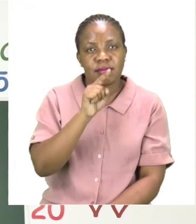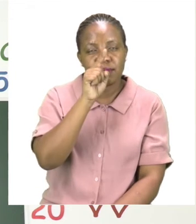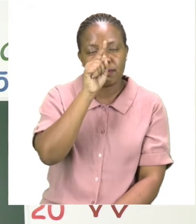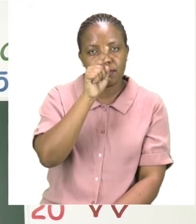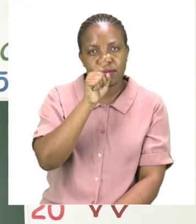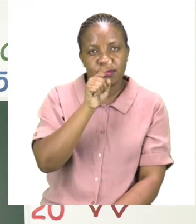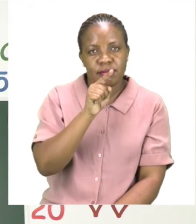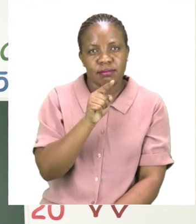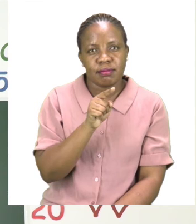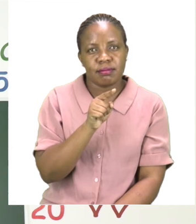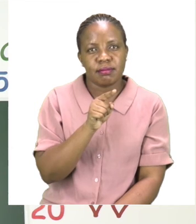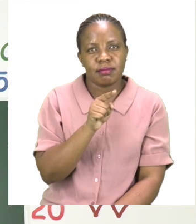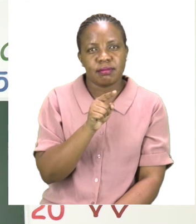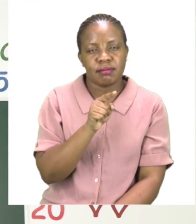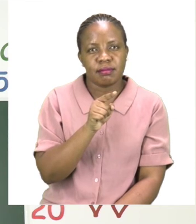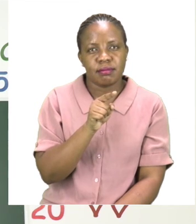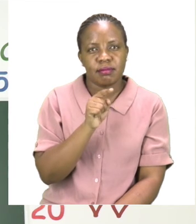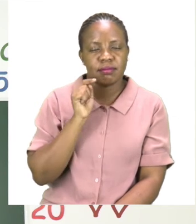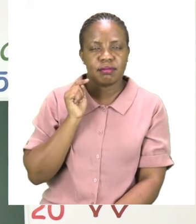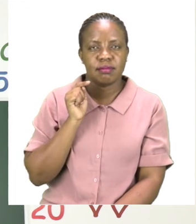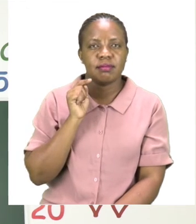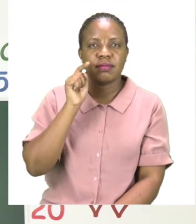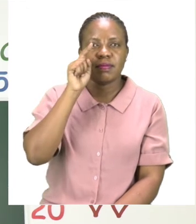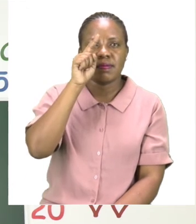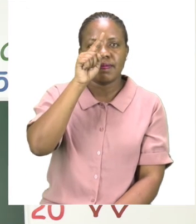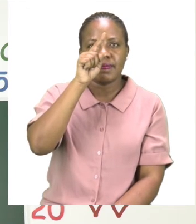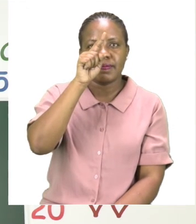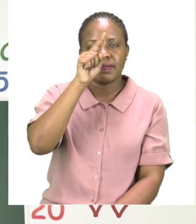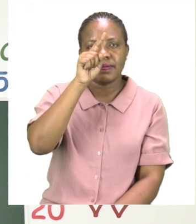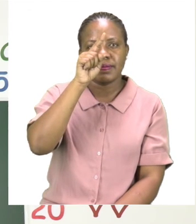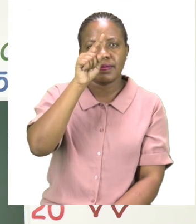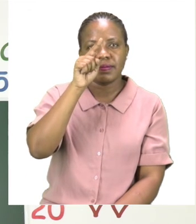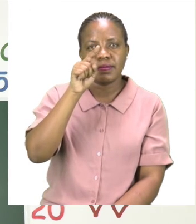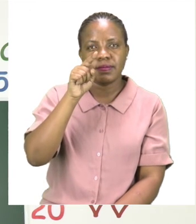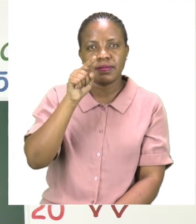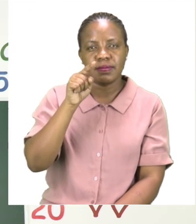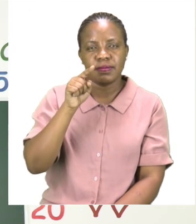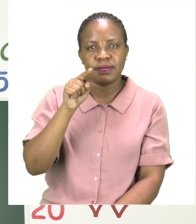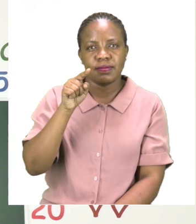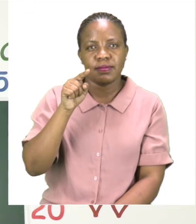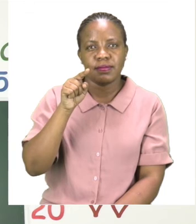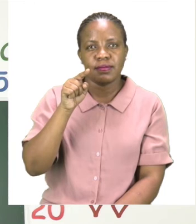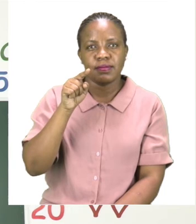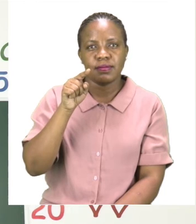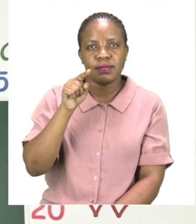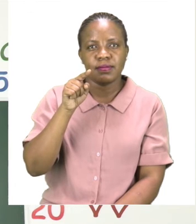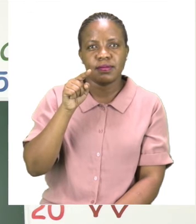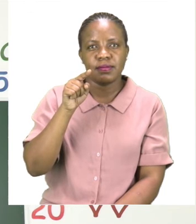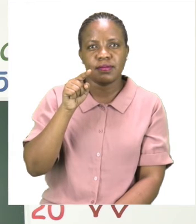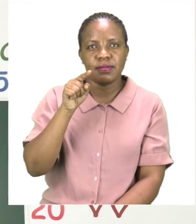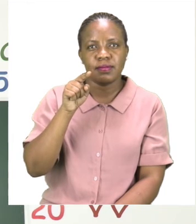Down. We lift up our pencil, go back up and across,